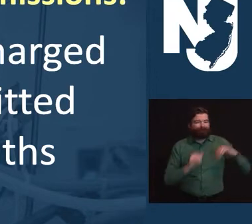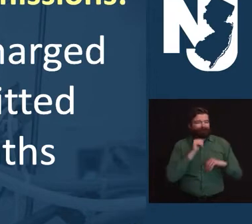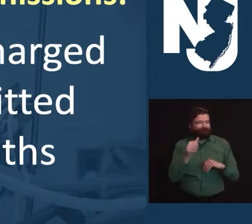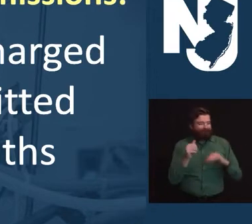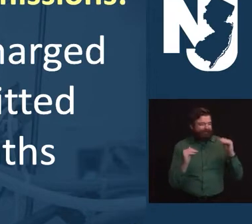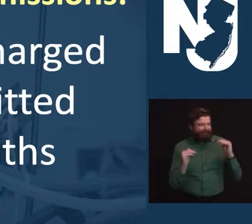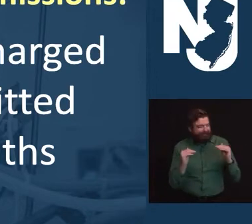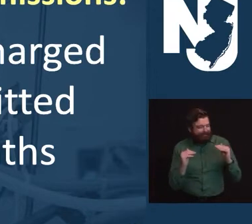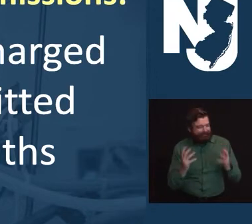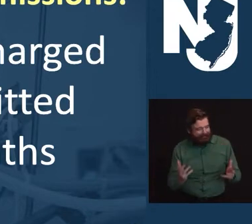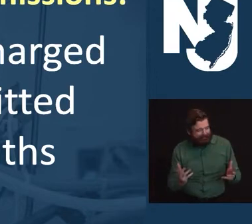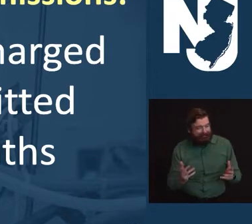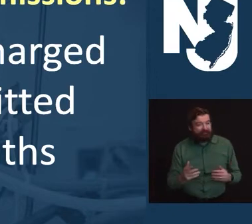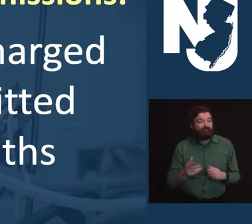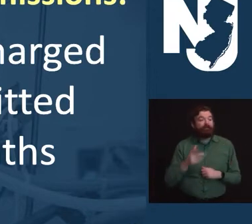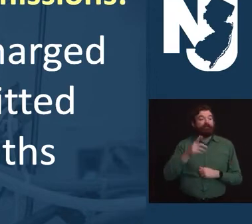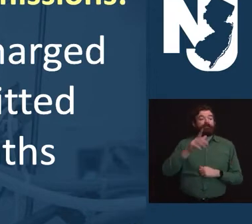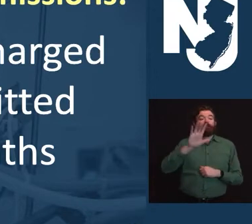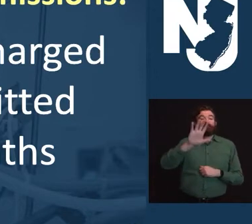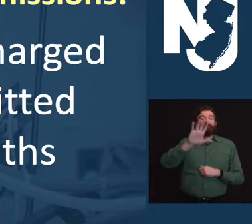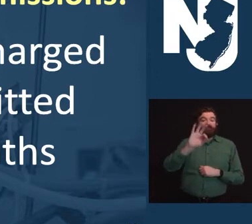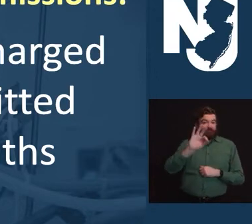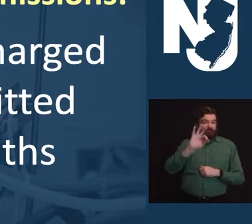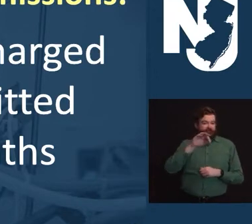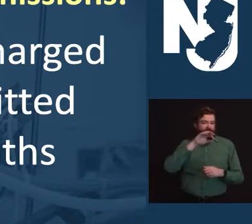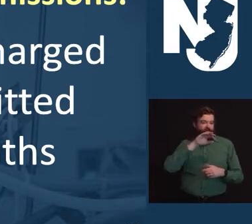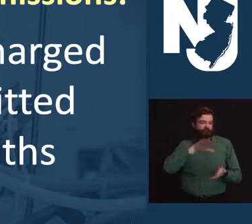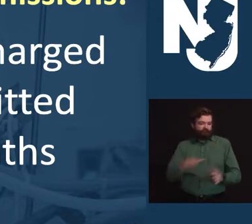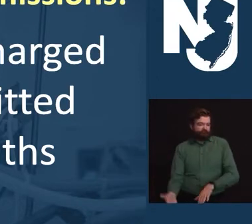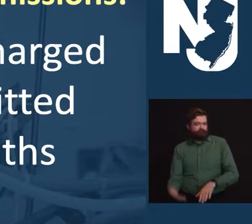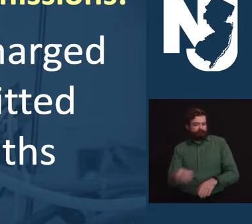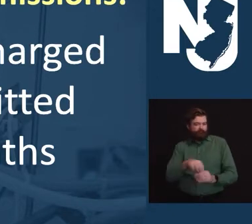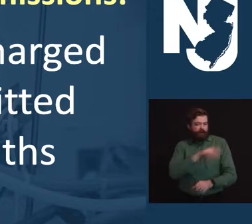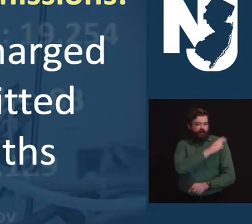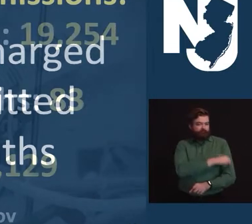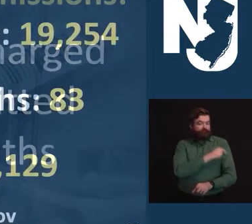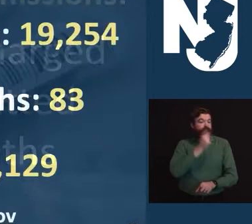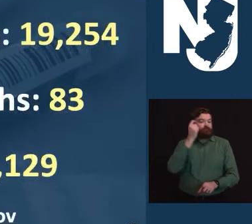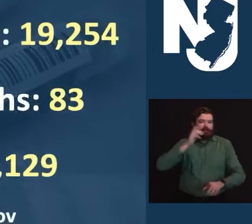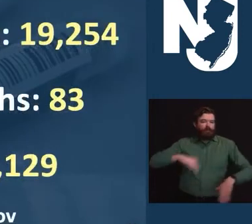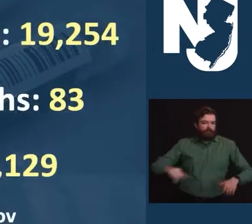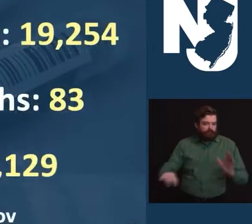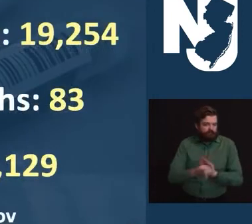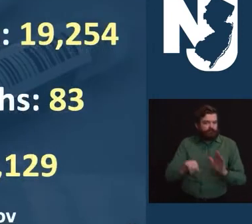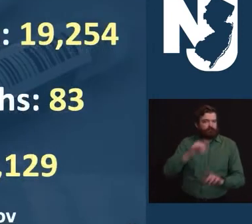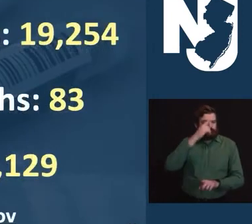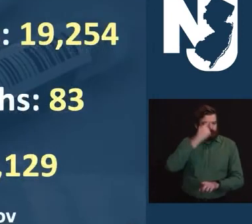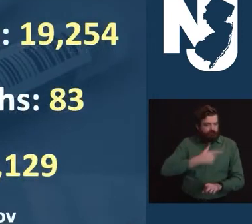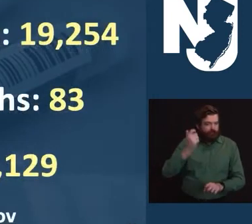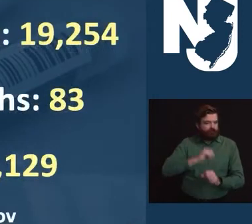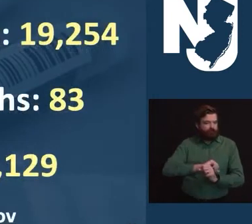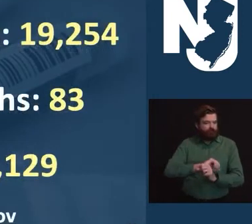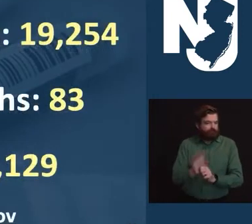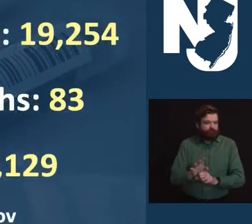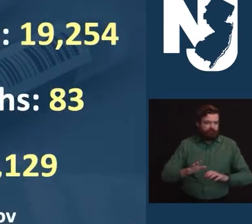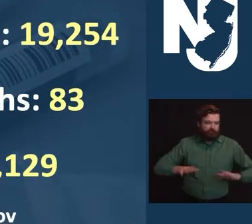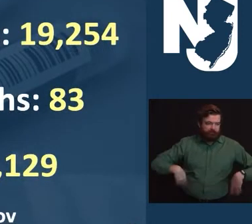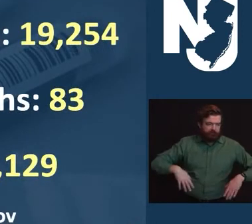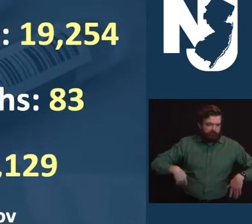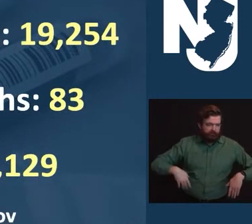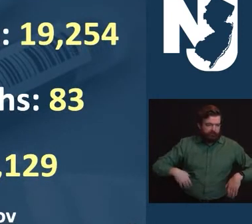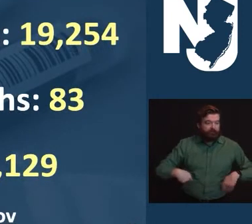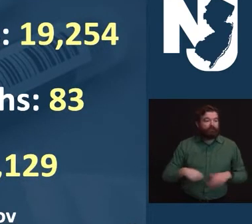souls were lost in our hospitals. And we can confirm that with a heavy heart that today 83 confirmed